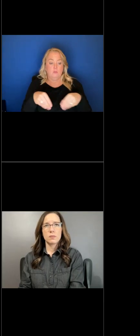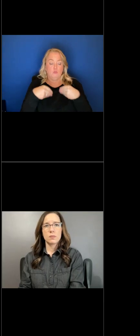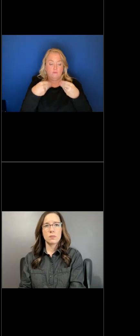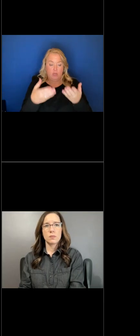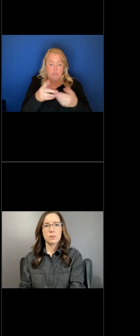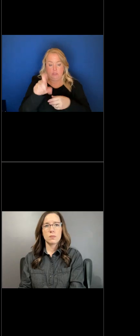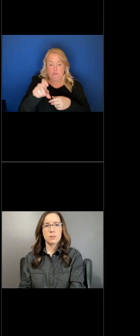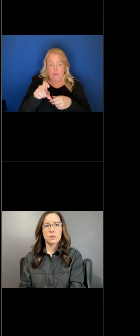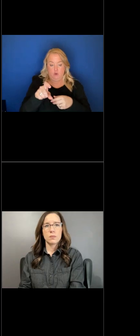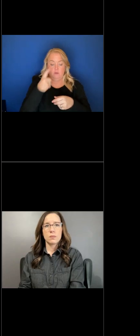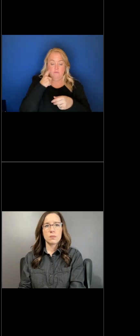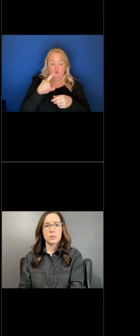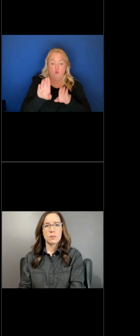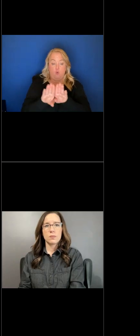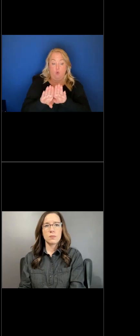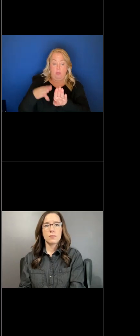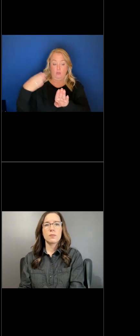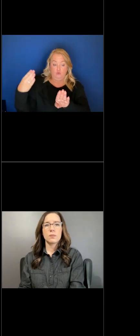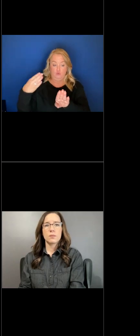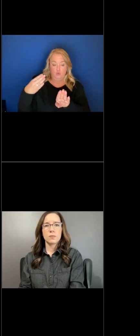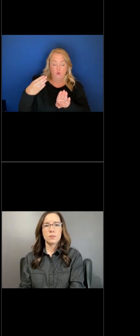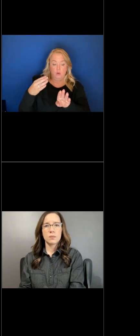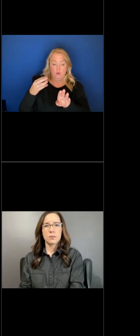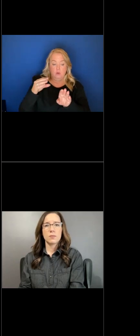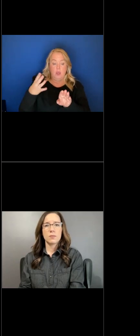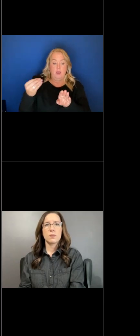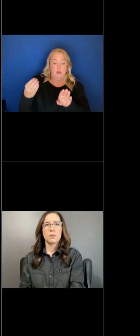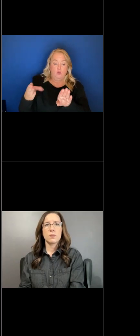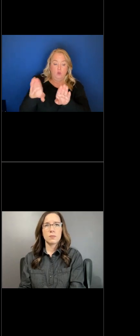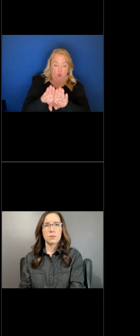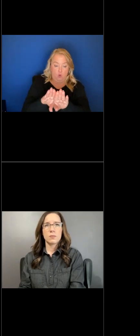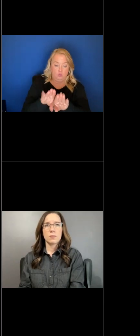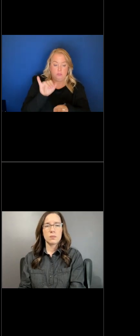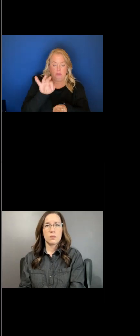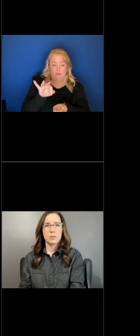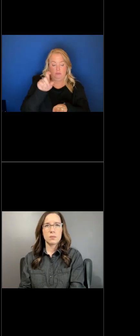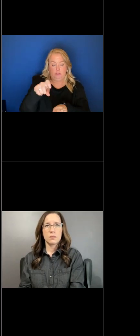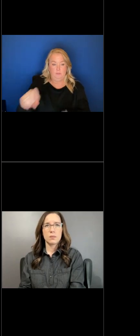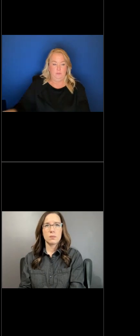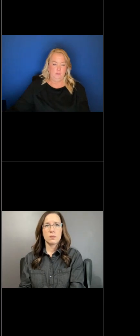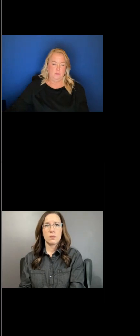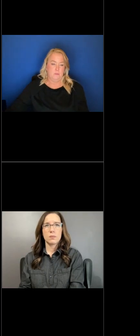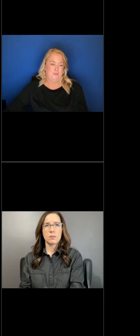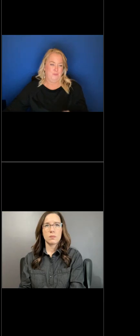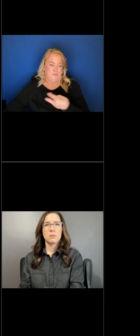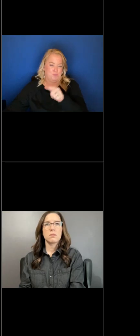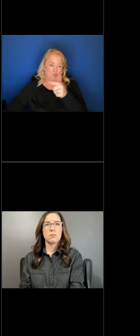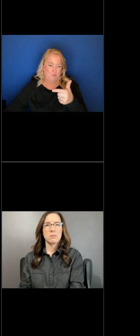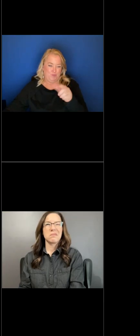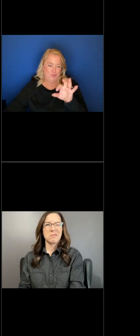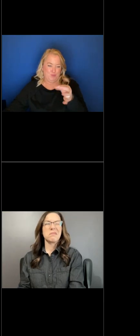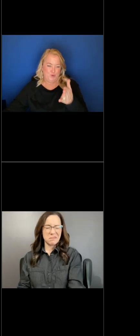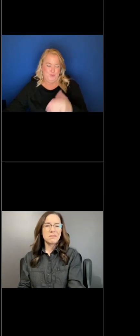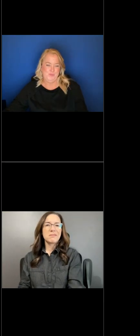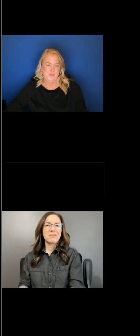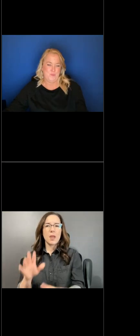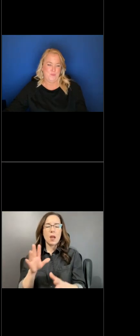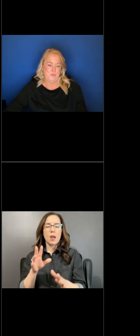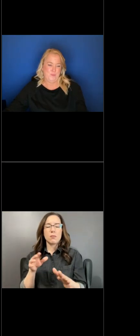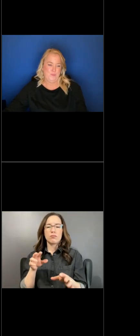provide the necessary space to open a door and maneuver close to the